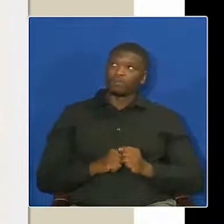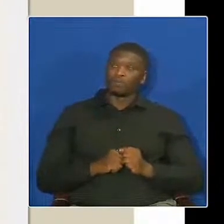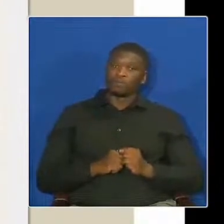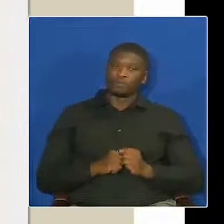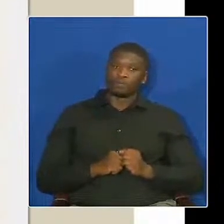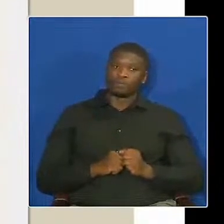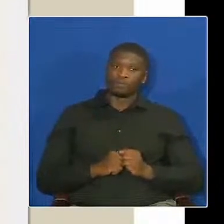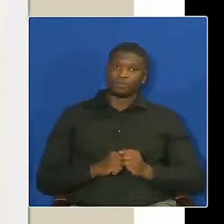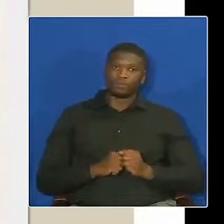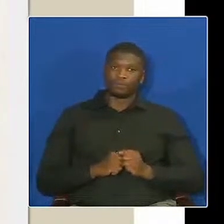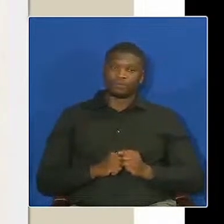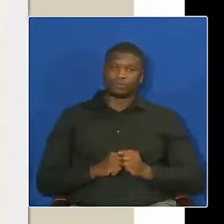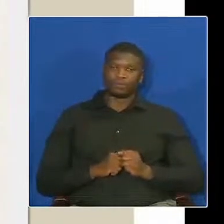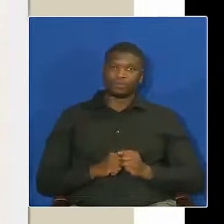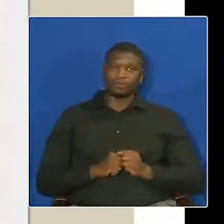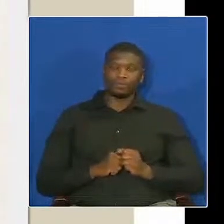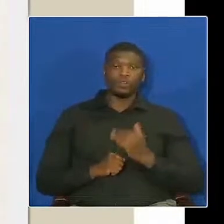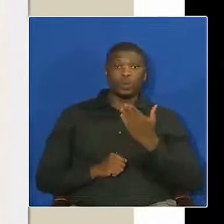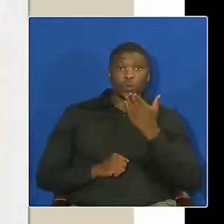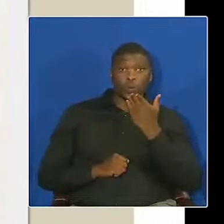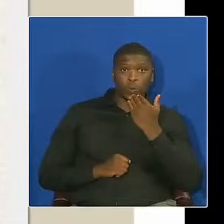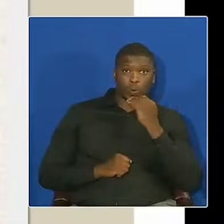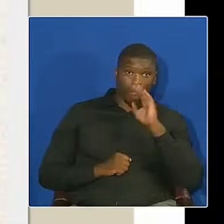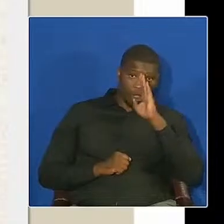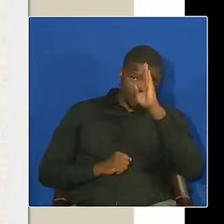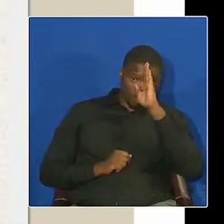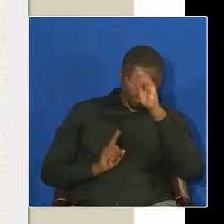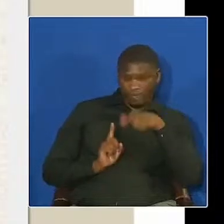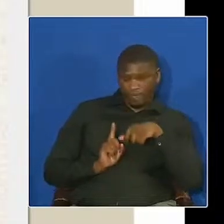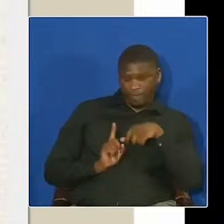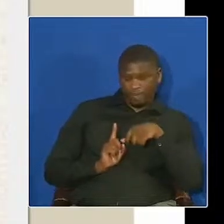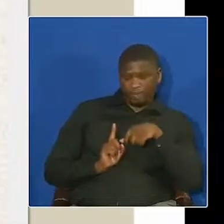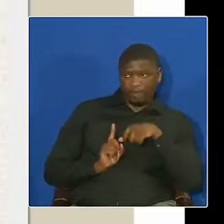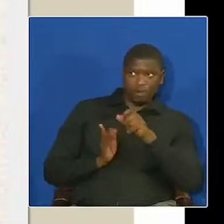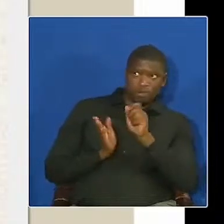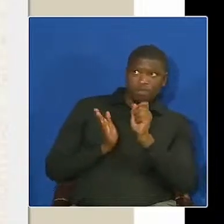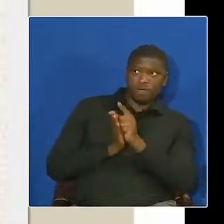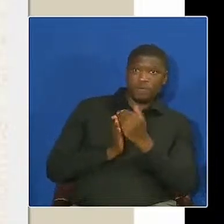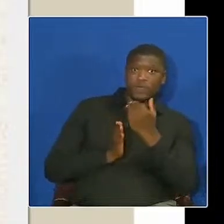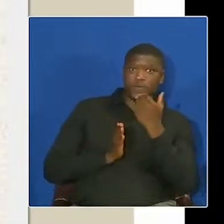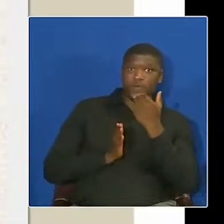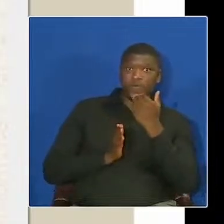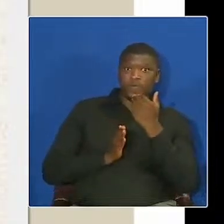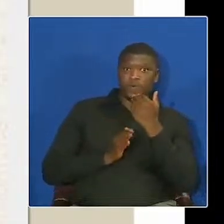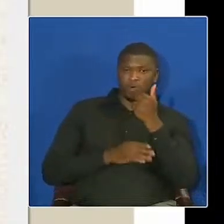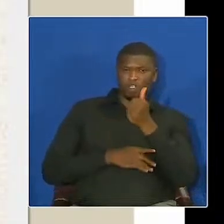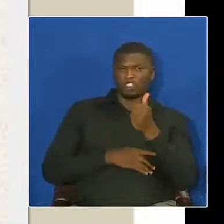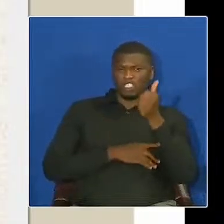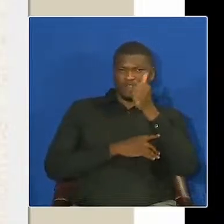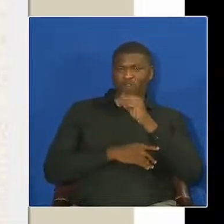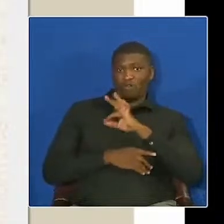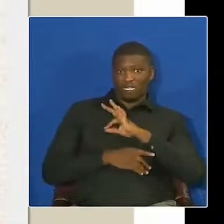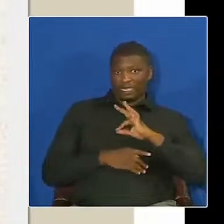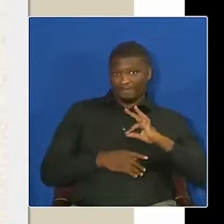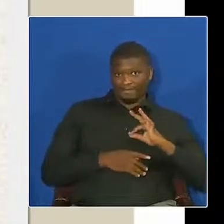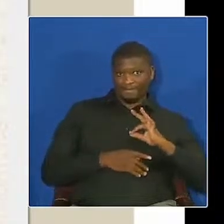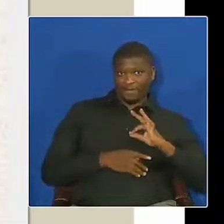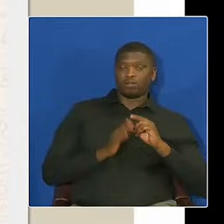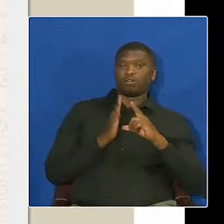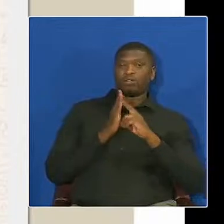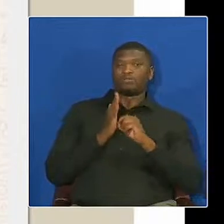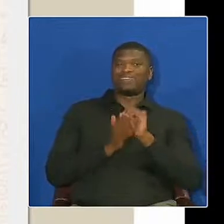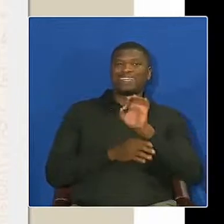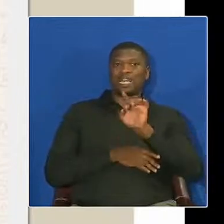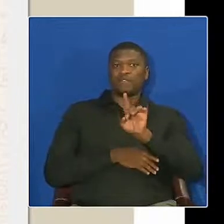is sent by Mr. Brown to the Chief of Staff on the